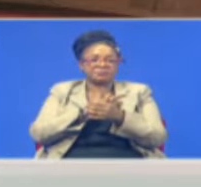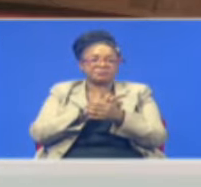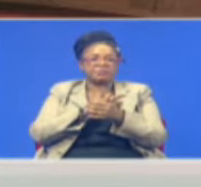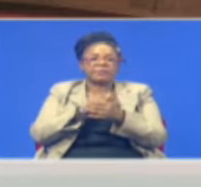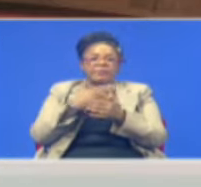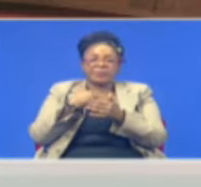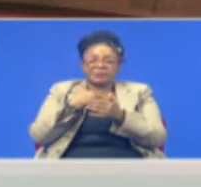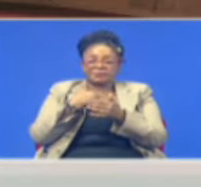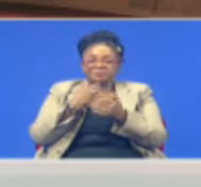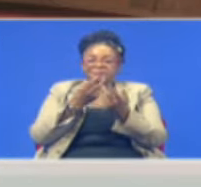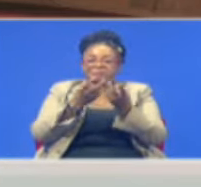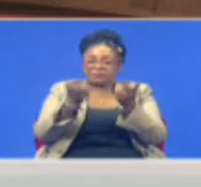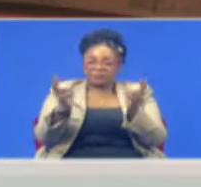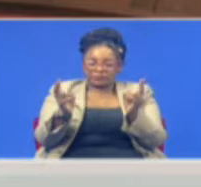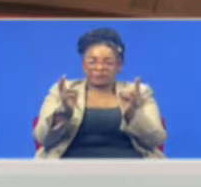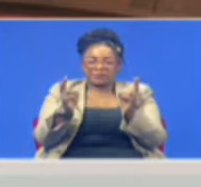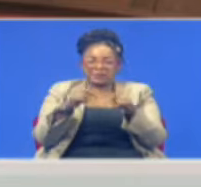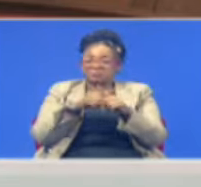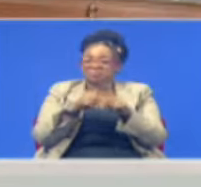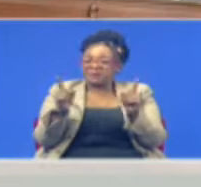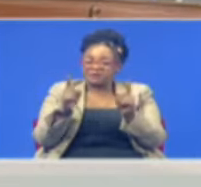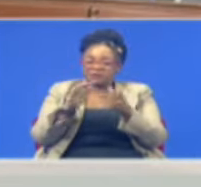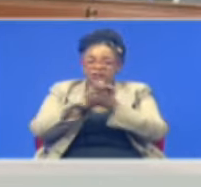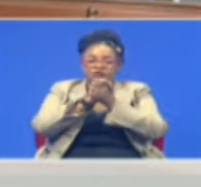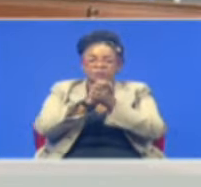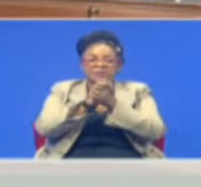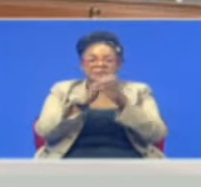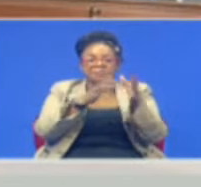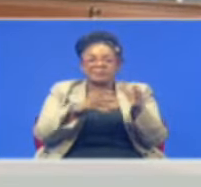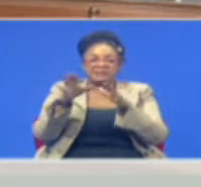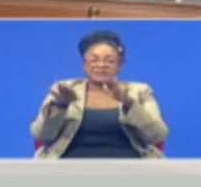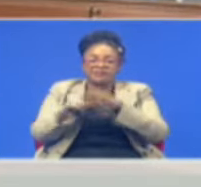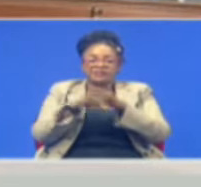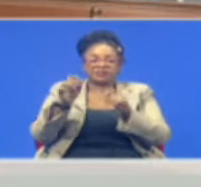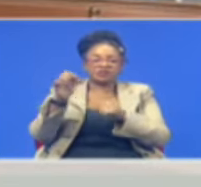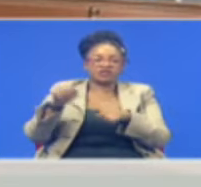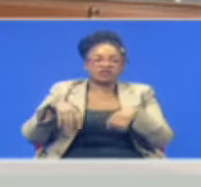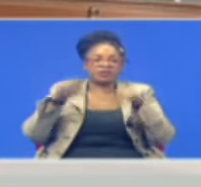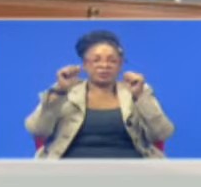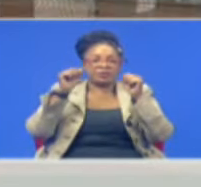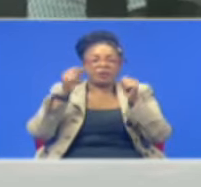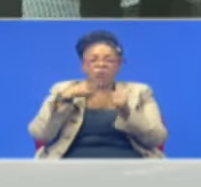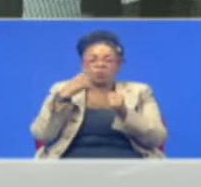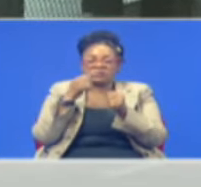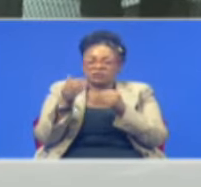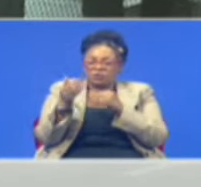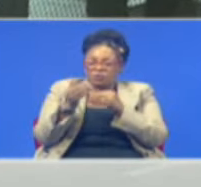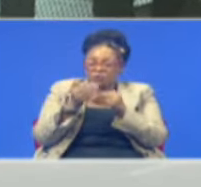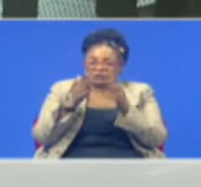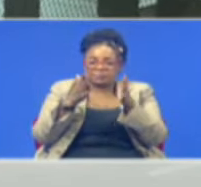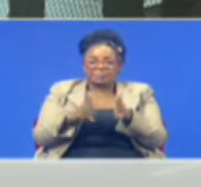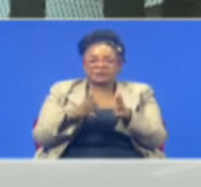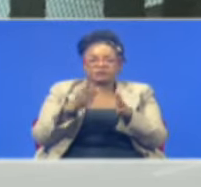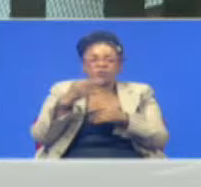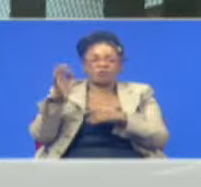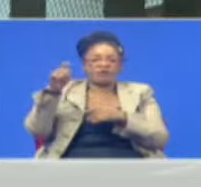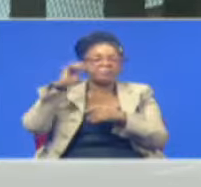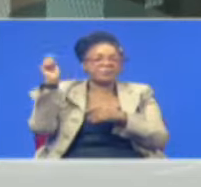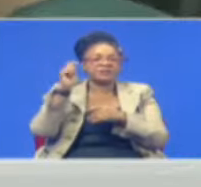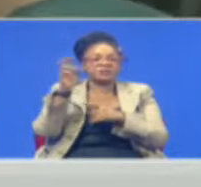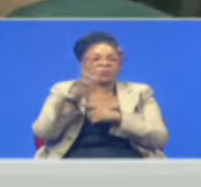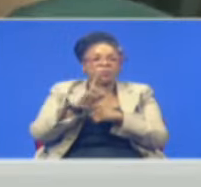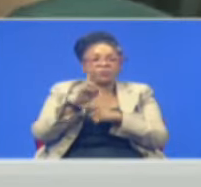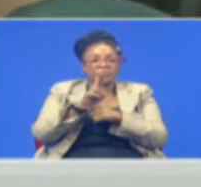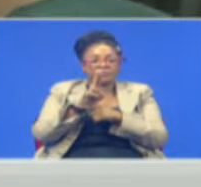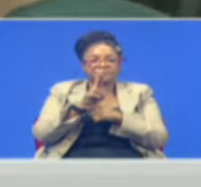big fish. Except the Jubilee Party's vice chairman, believed to be a close confidant of none less than President Uhuru